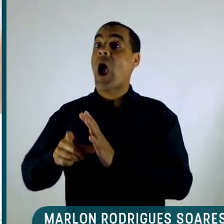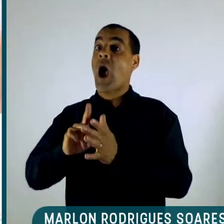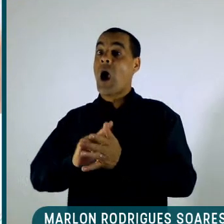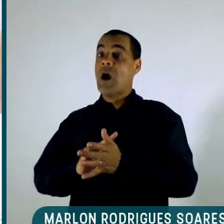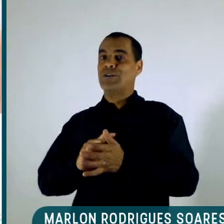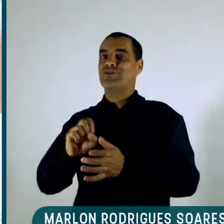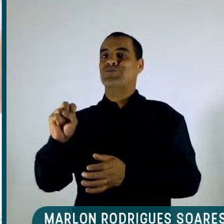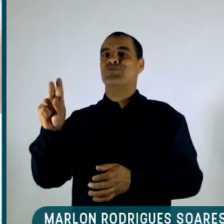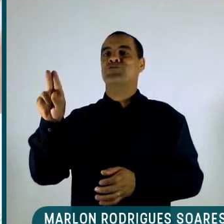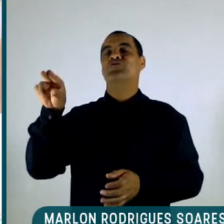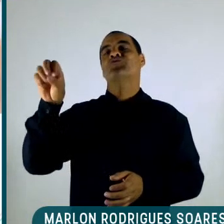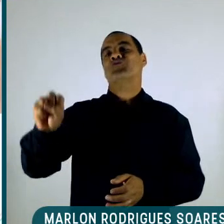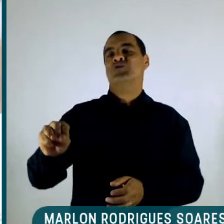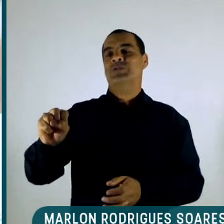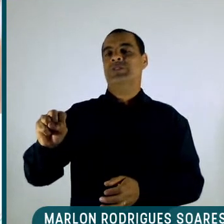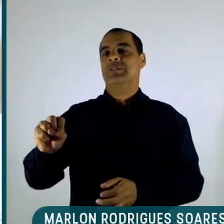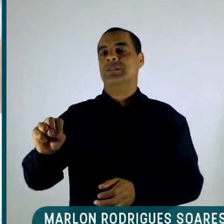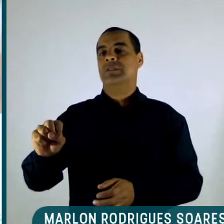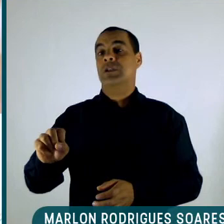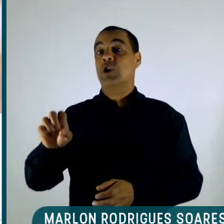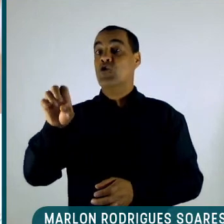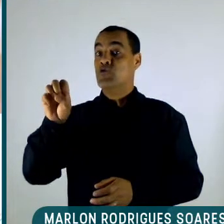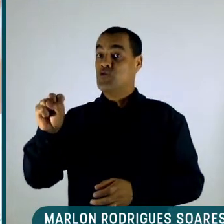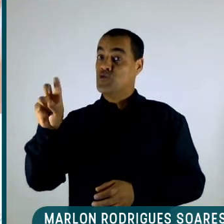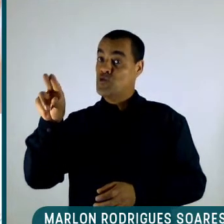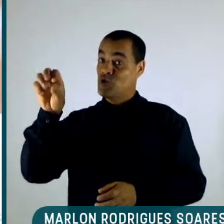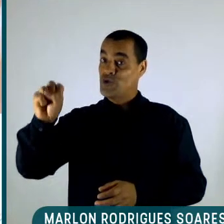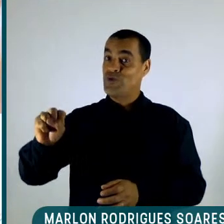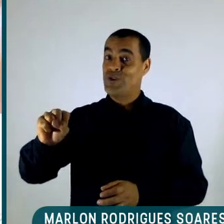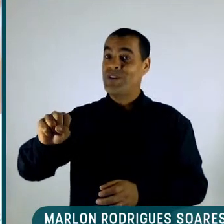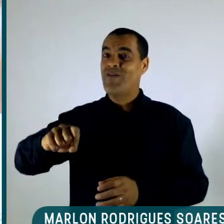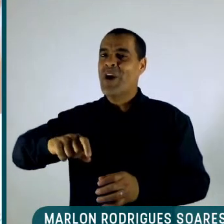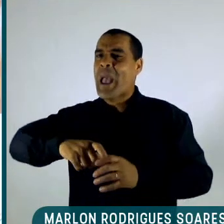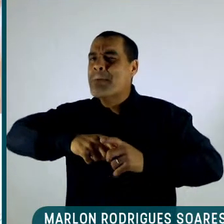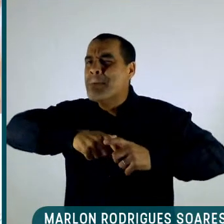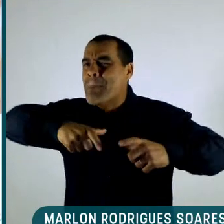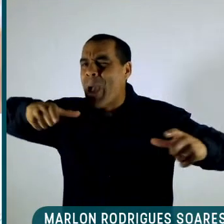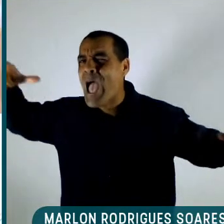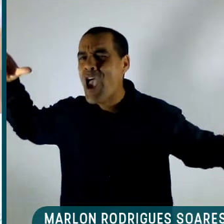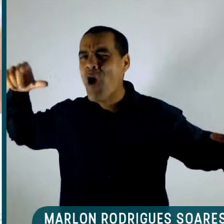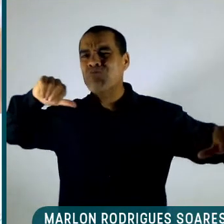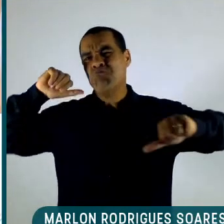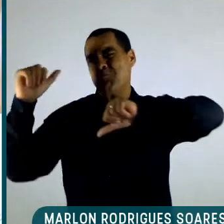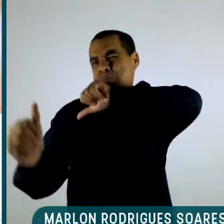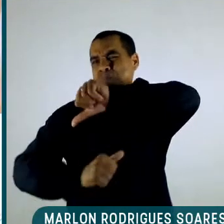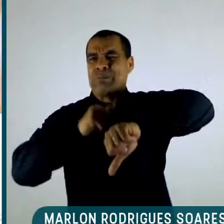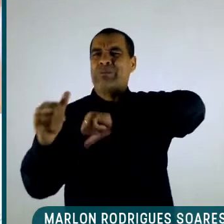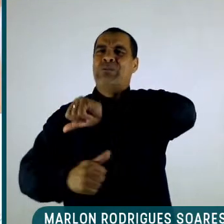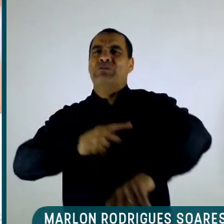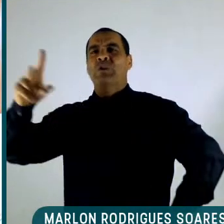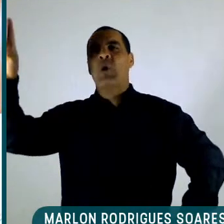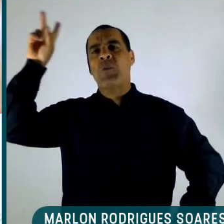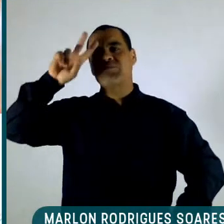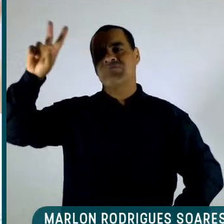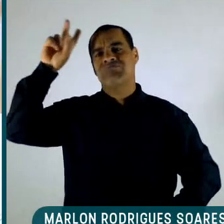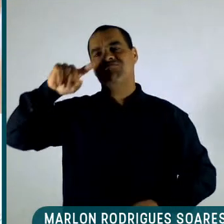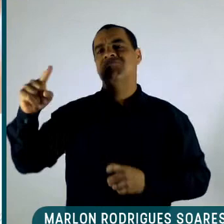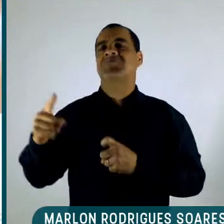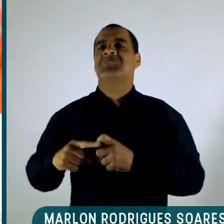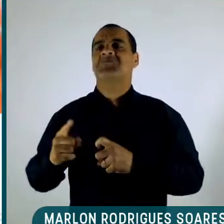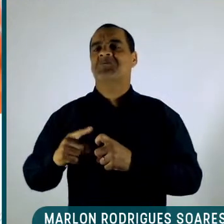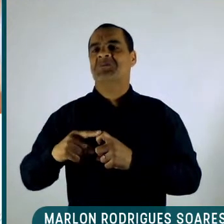actual consequences of investing in the wrong place. The SUS has been the greatest invention of